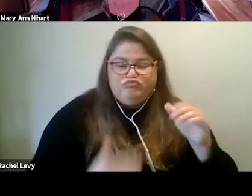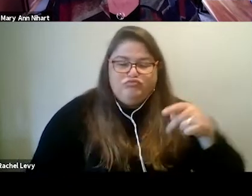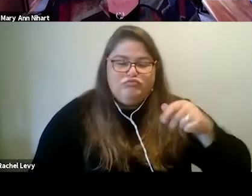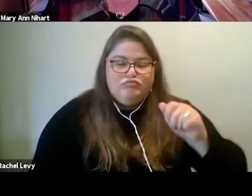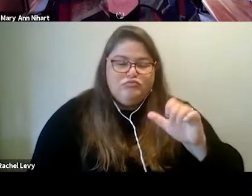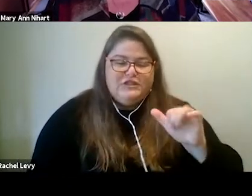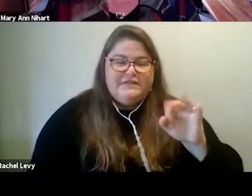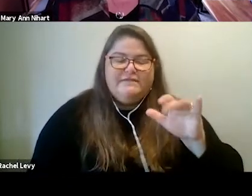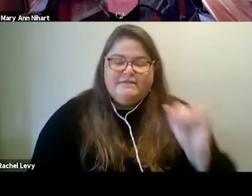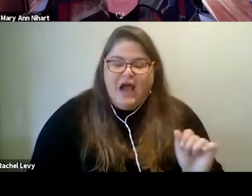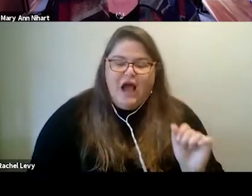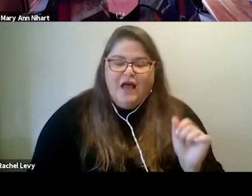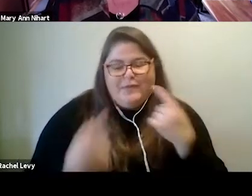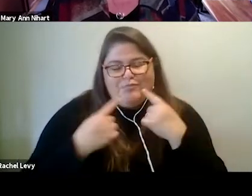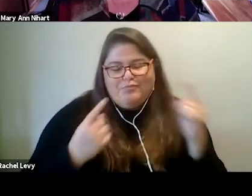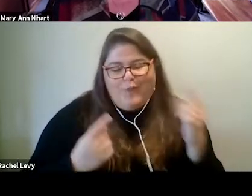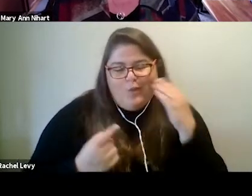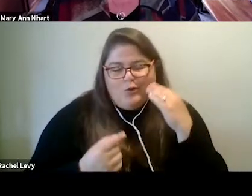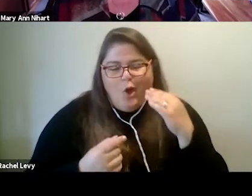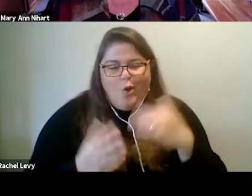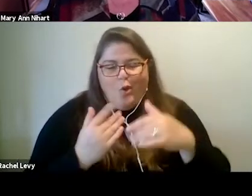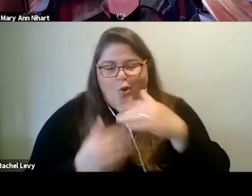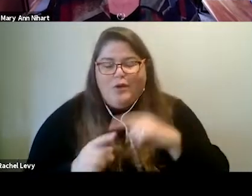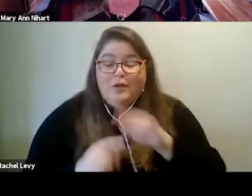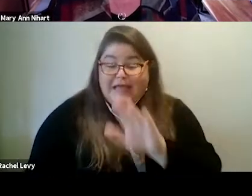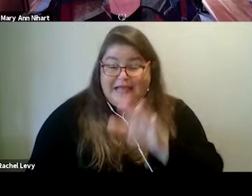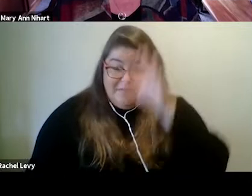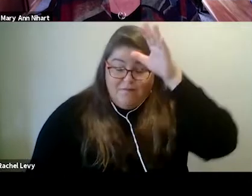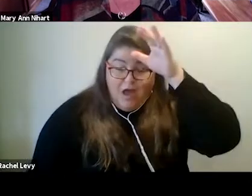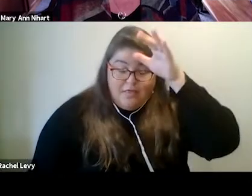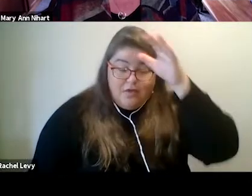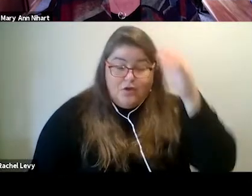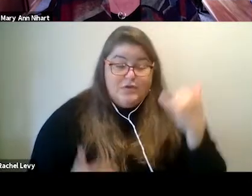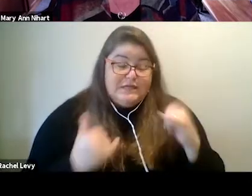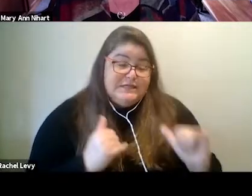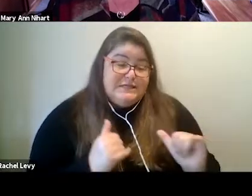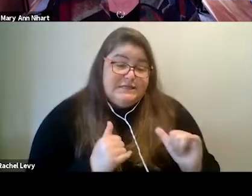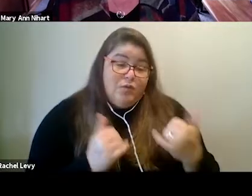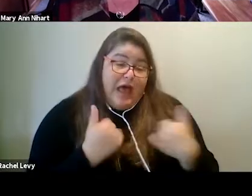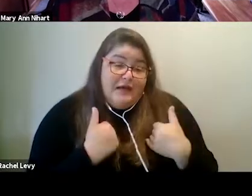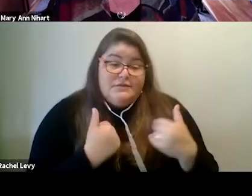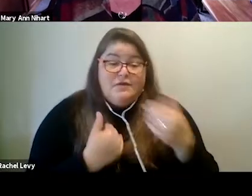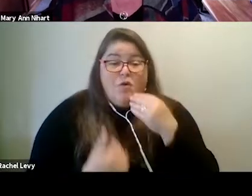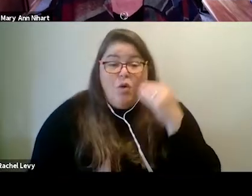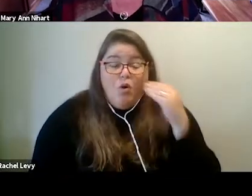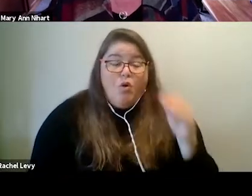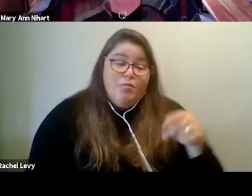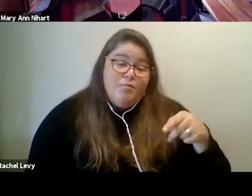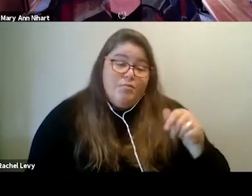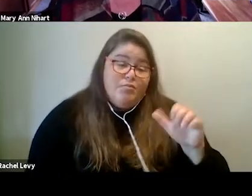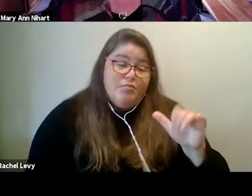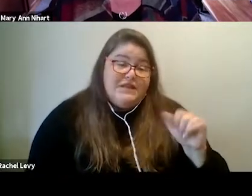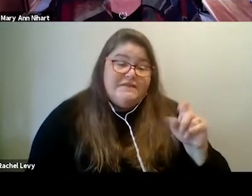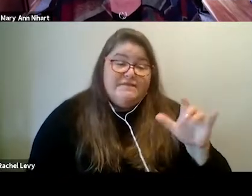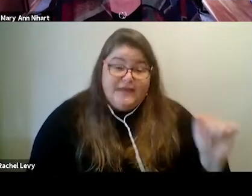known. And his father still maintained a home in Pacifica. Errol was at his father's,